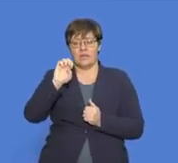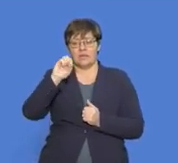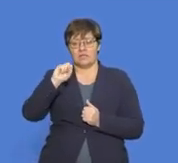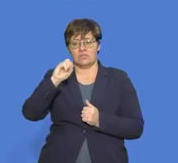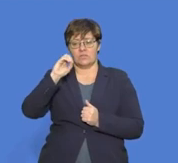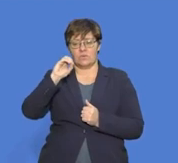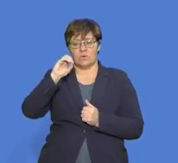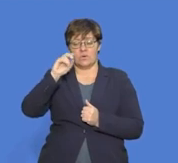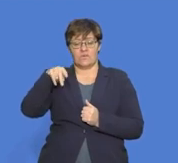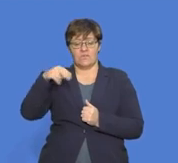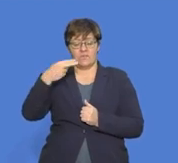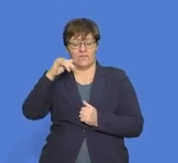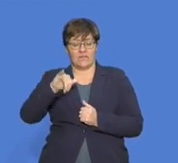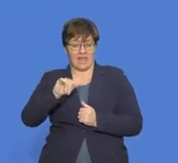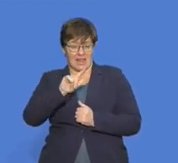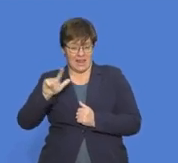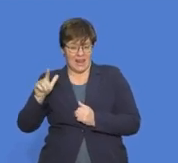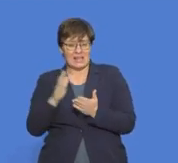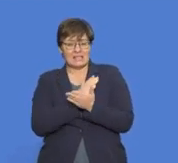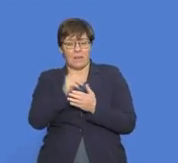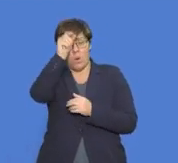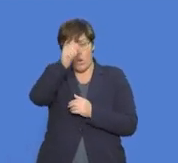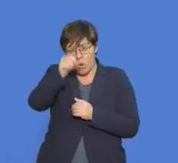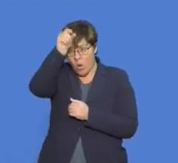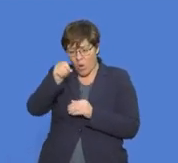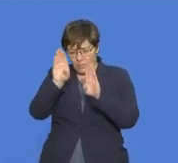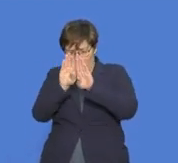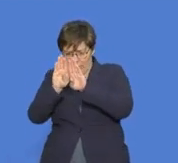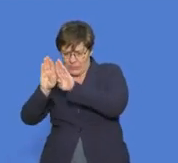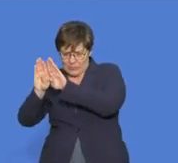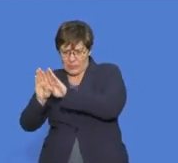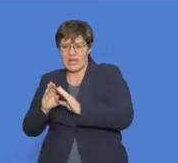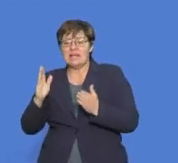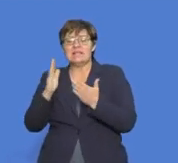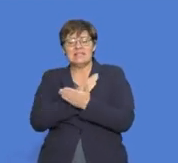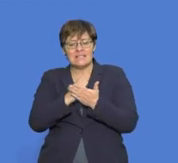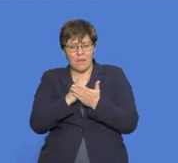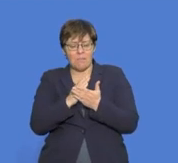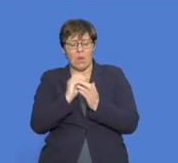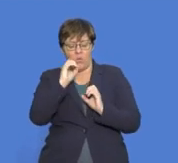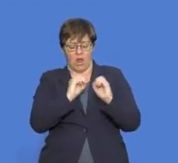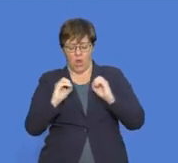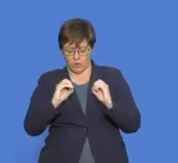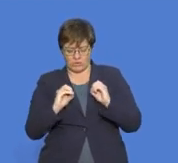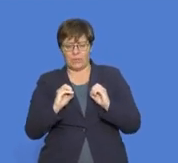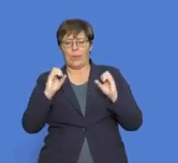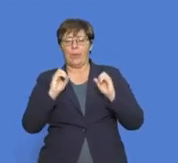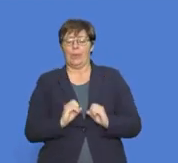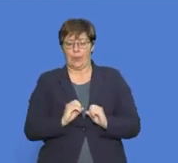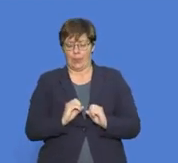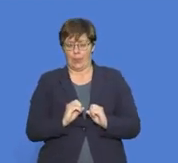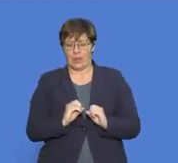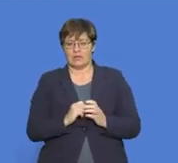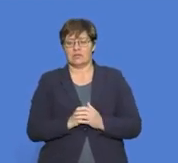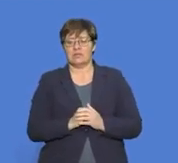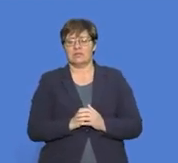are long and closely packed, some of which are smaller and rounded, the spongy mesophyll,